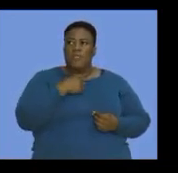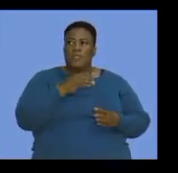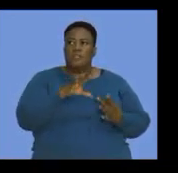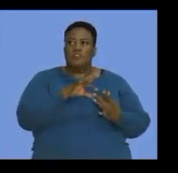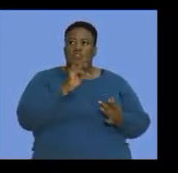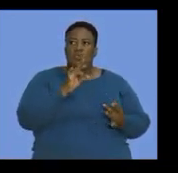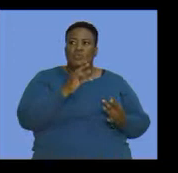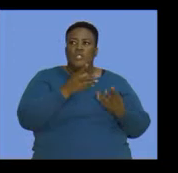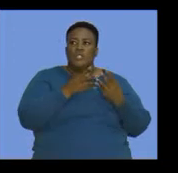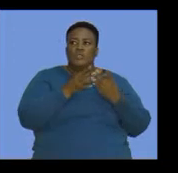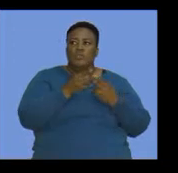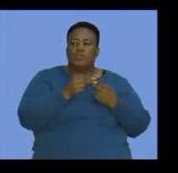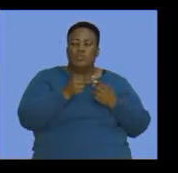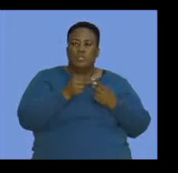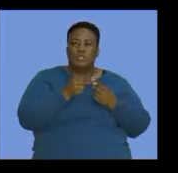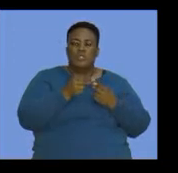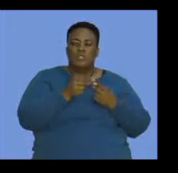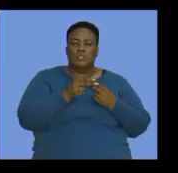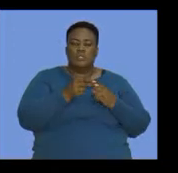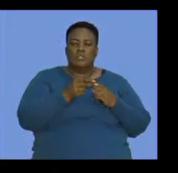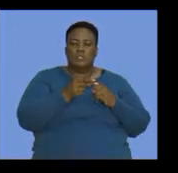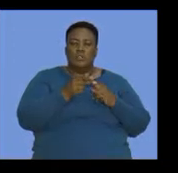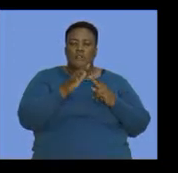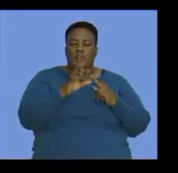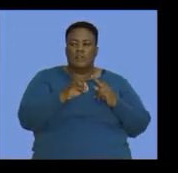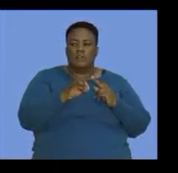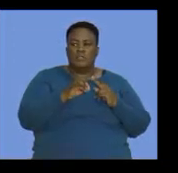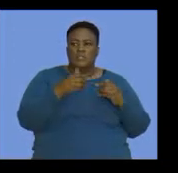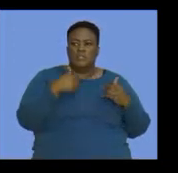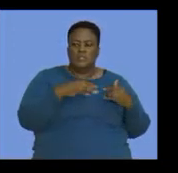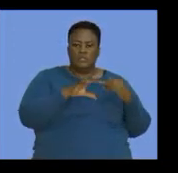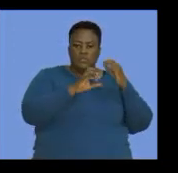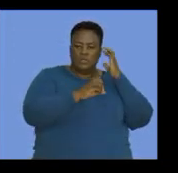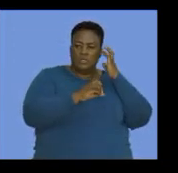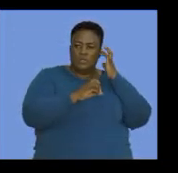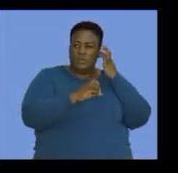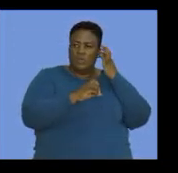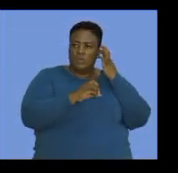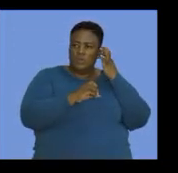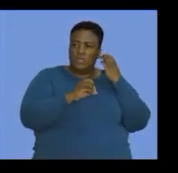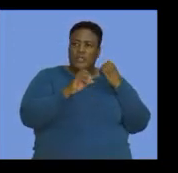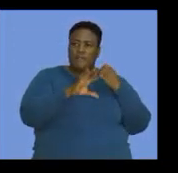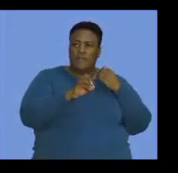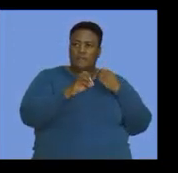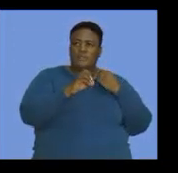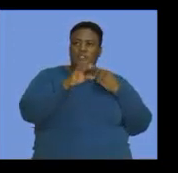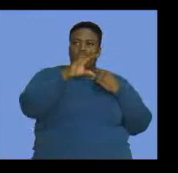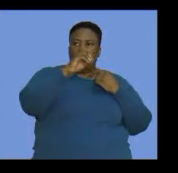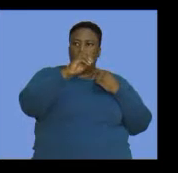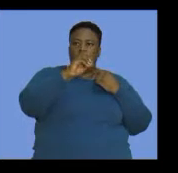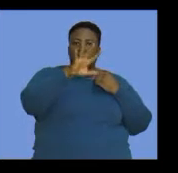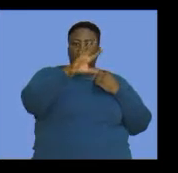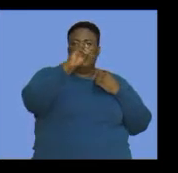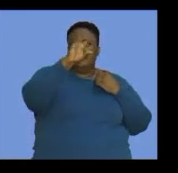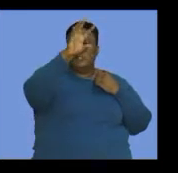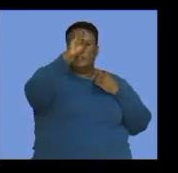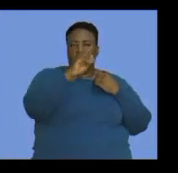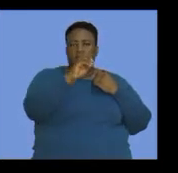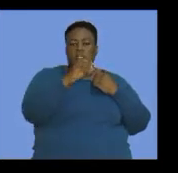chosen units of 50. So I've gone from 0 all the way in values of 50